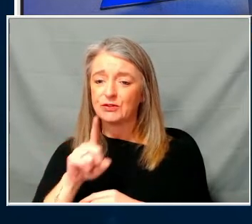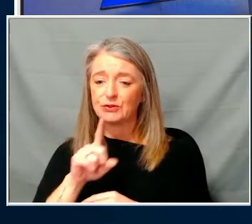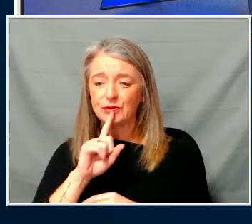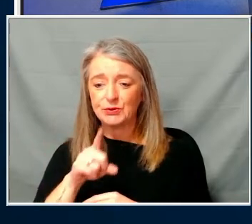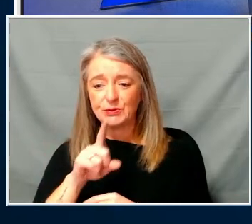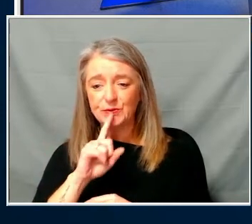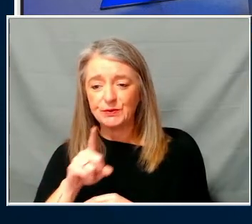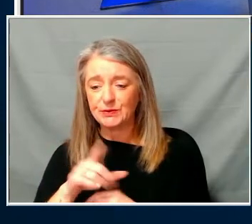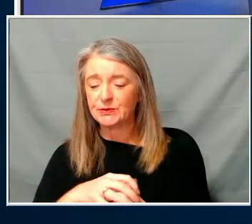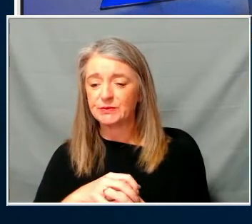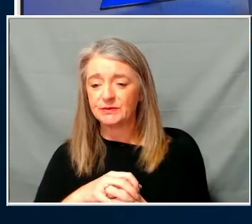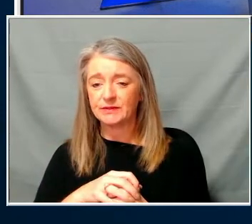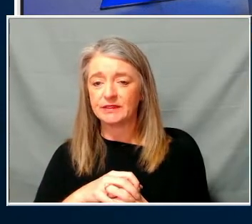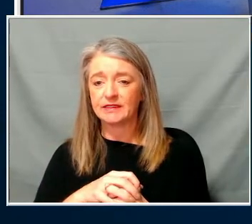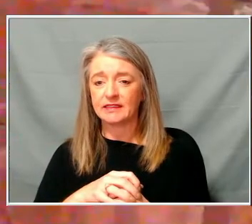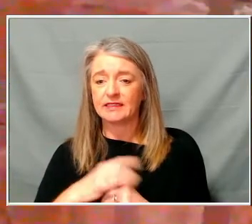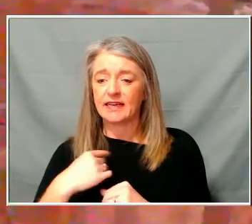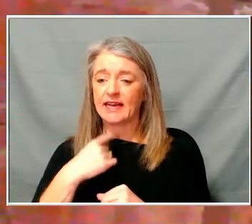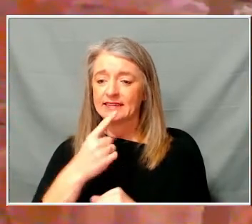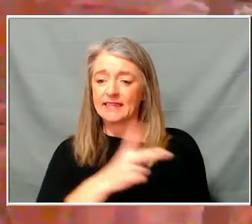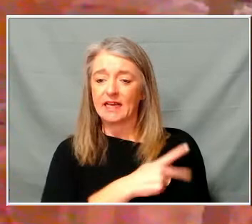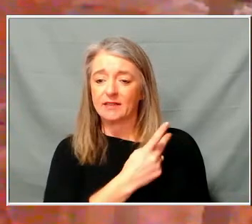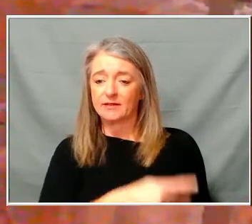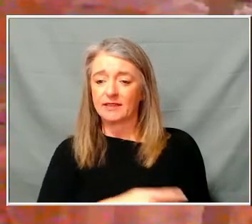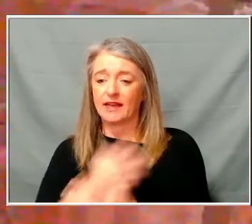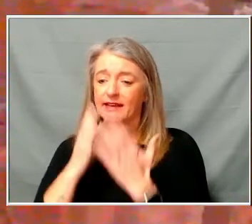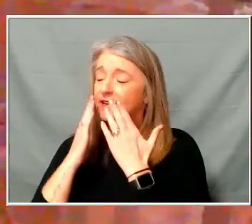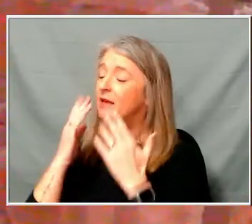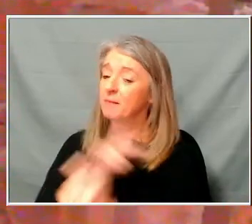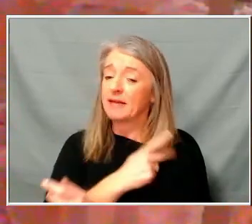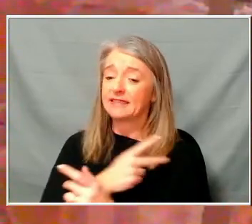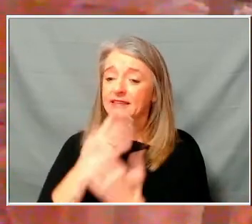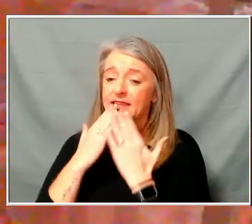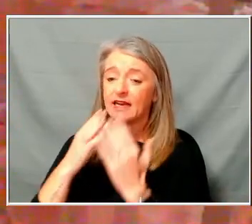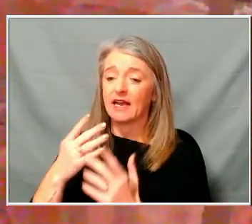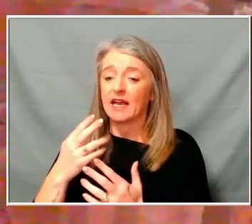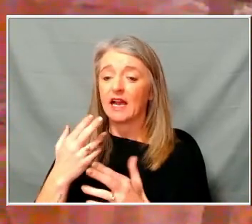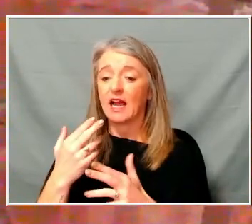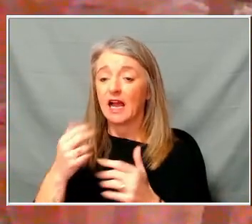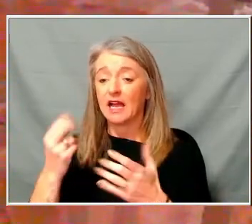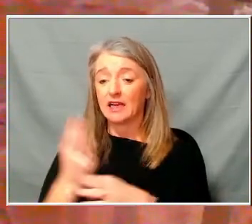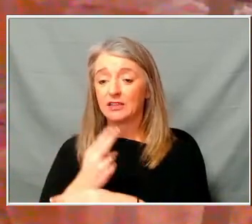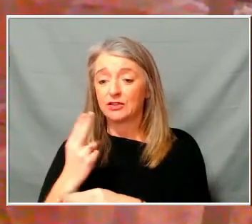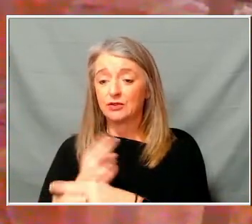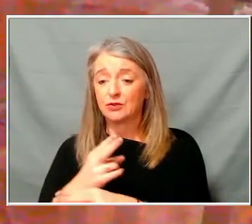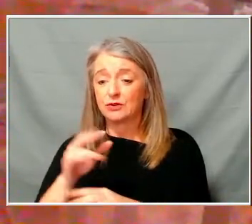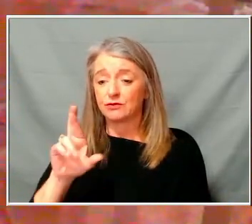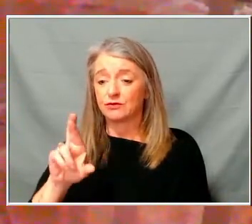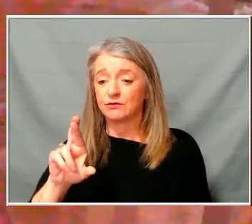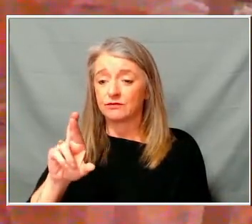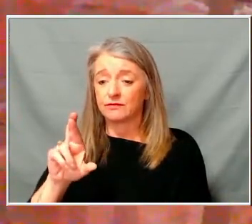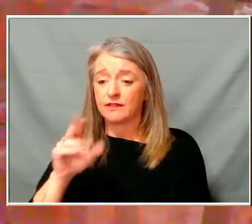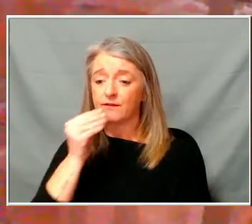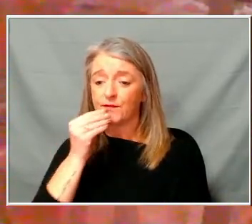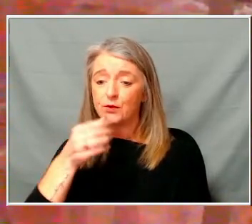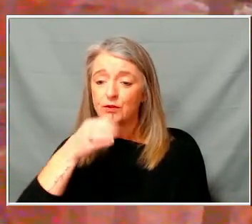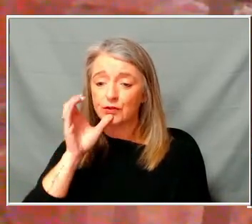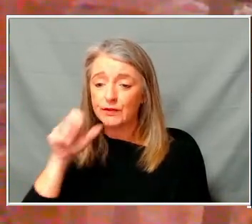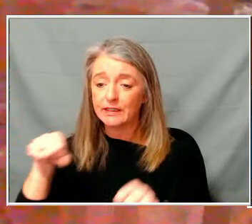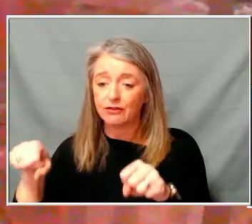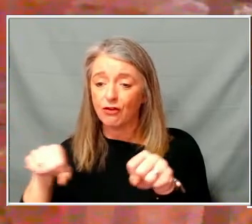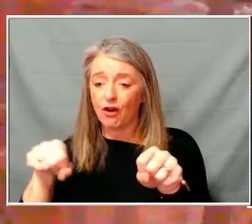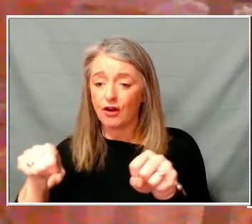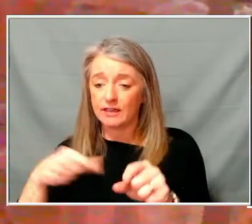that's so true. I always tell the patients they're so thankful for. I do a refreshment cart, and they're so thankful for a drink or a little snack or